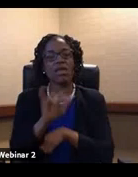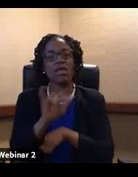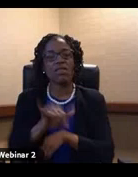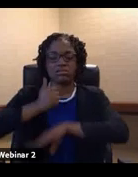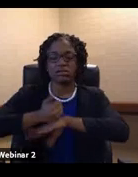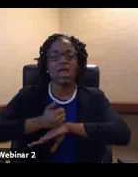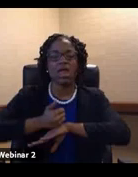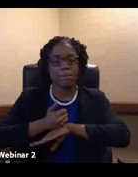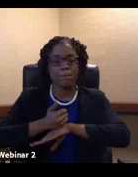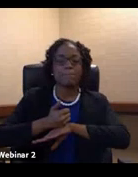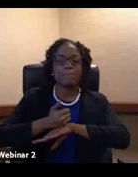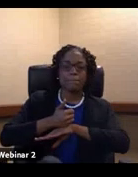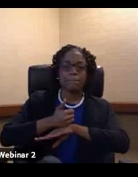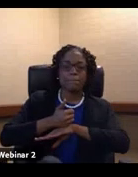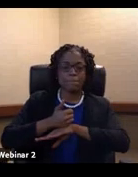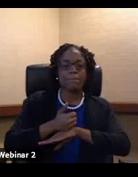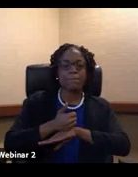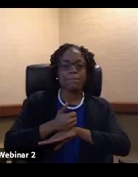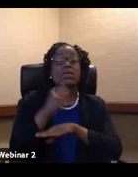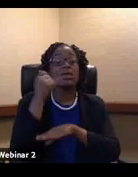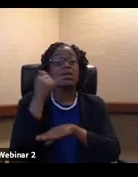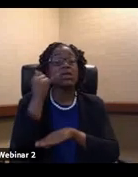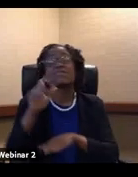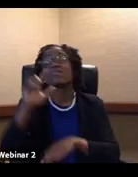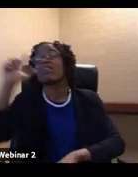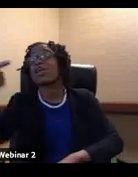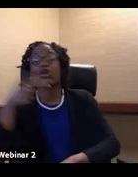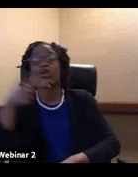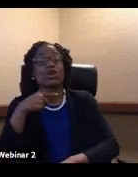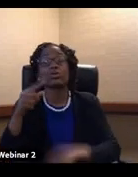then, it's a deadline set that